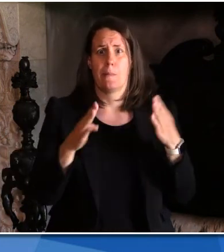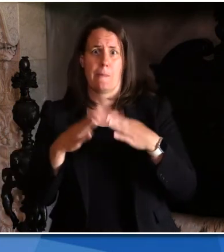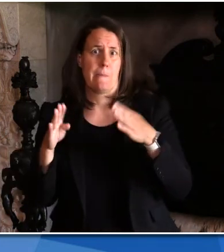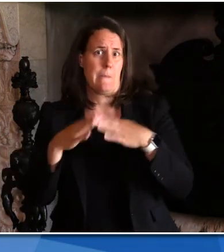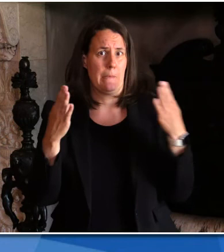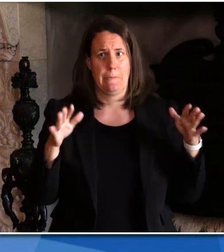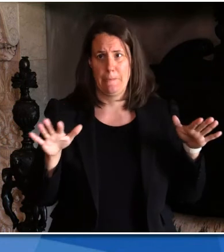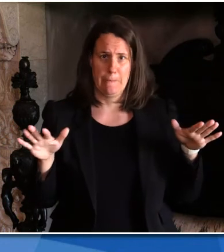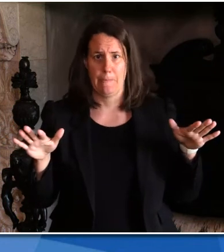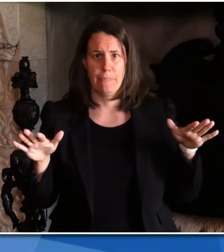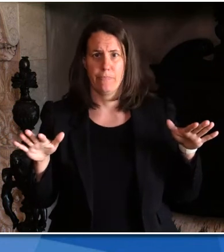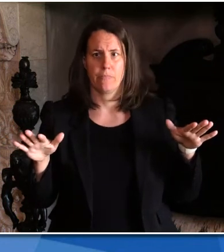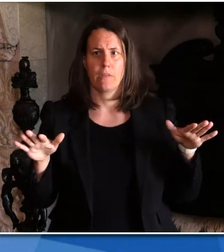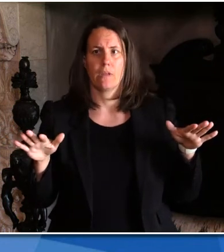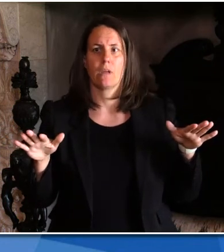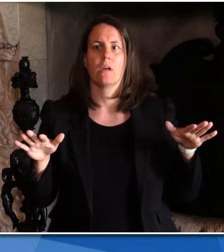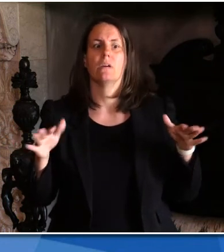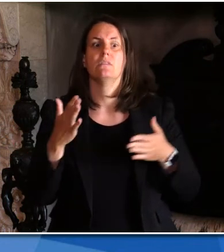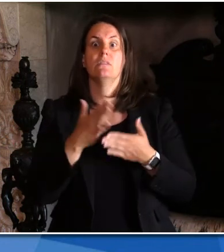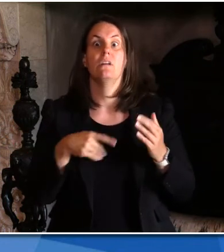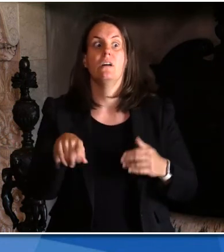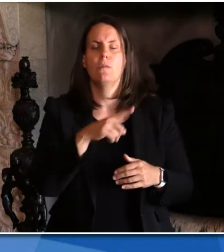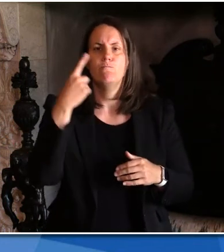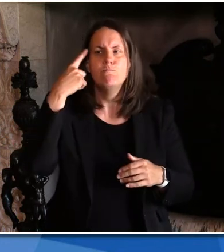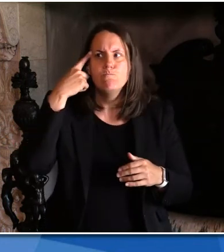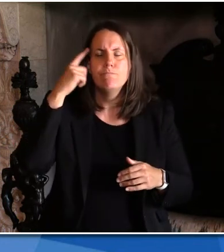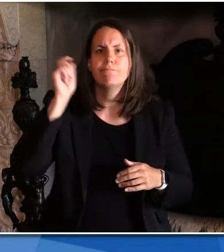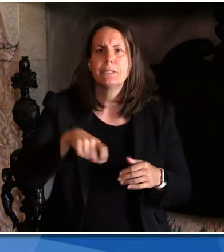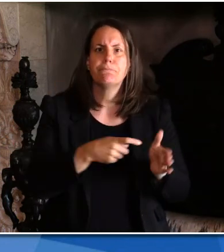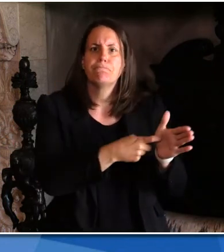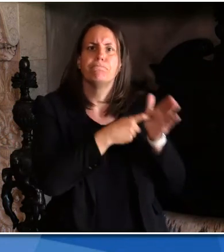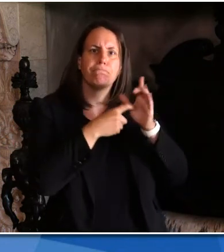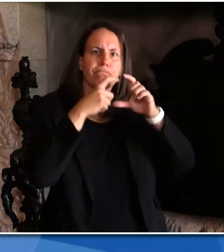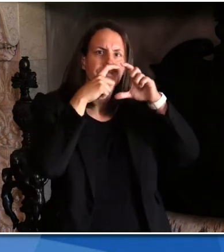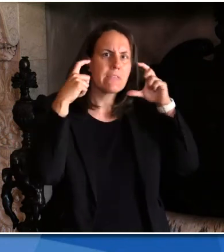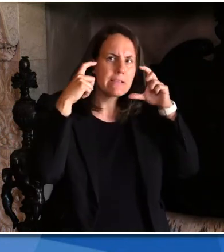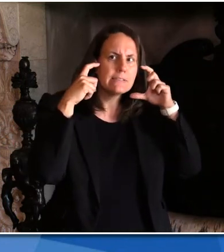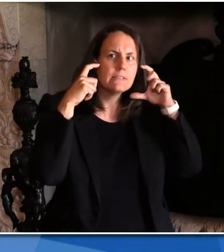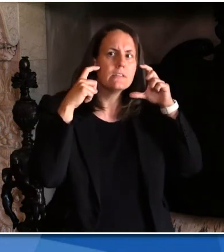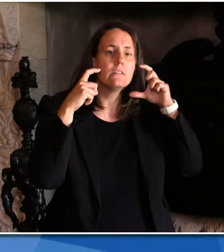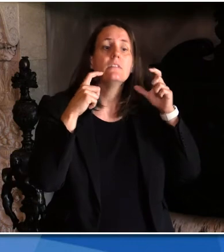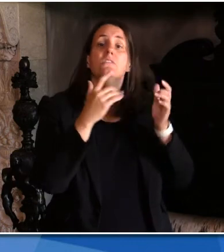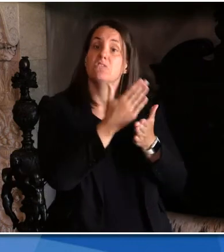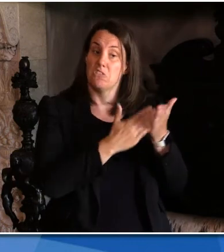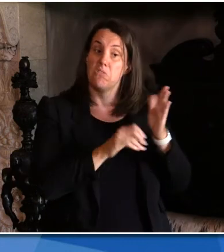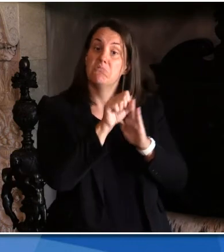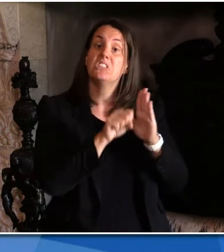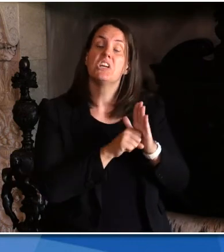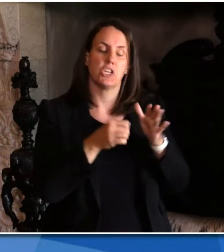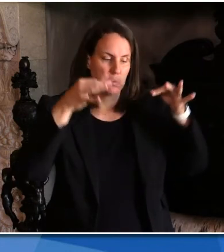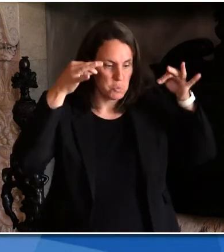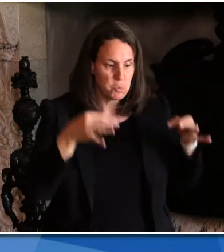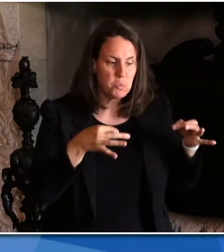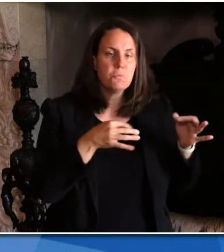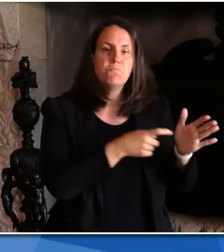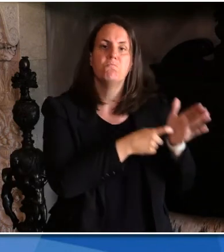mandatory, and some cities and counties actually already have. So what's your stance on that happening here in Wisconsin as we move